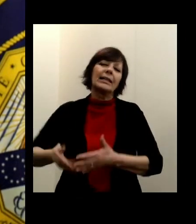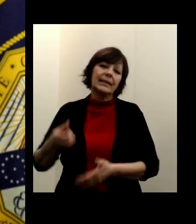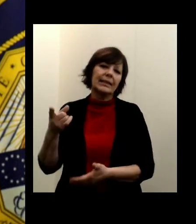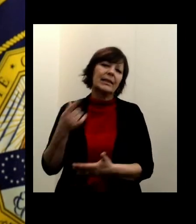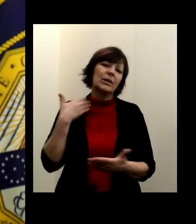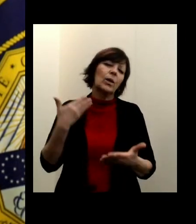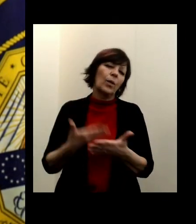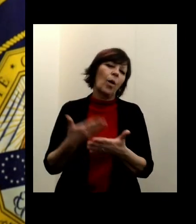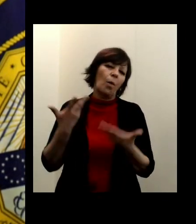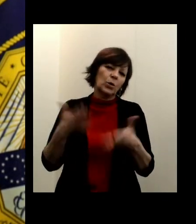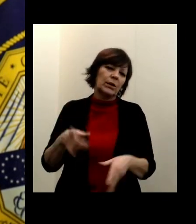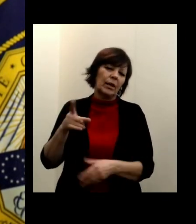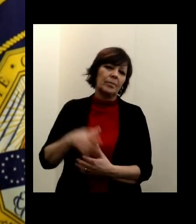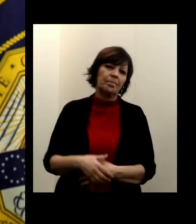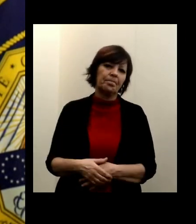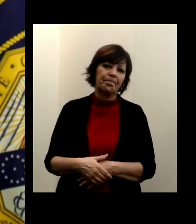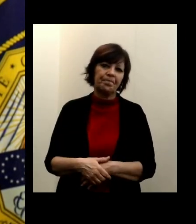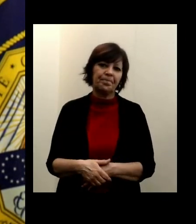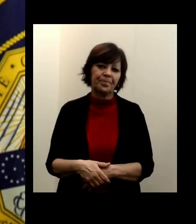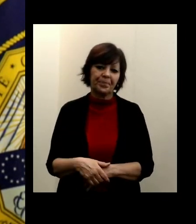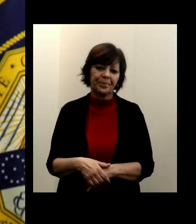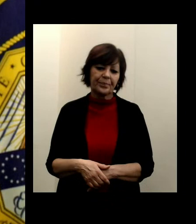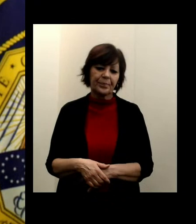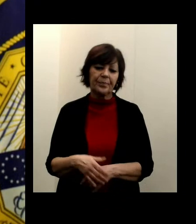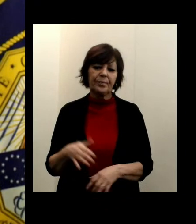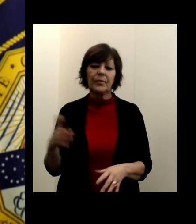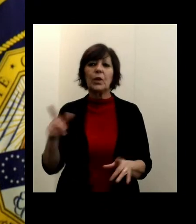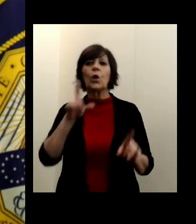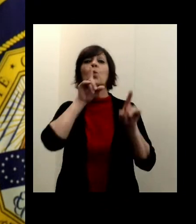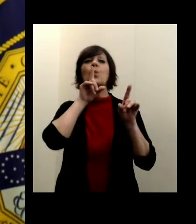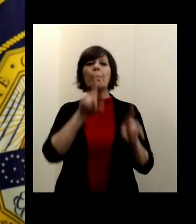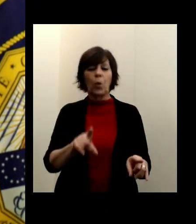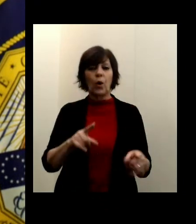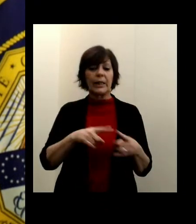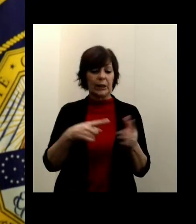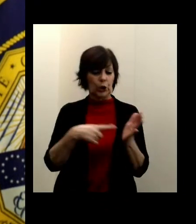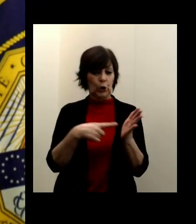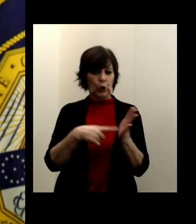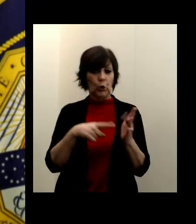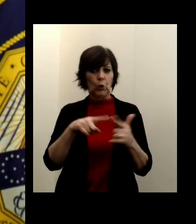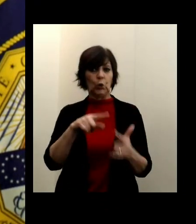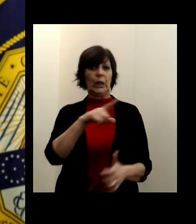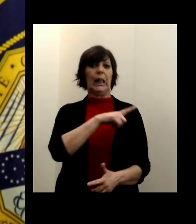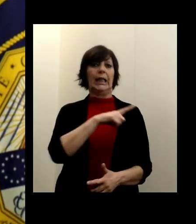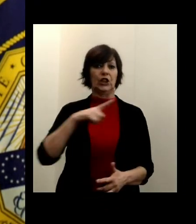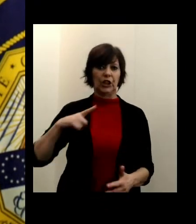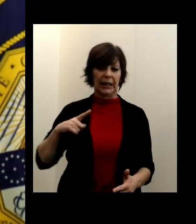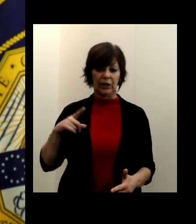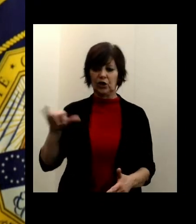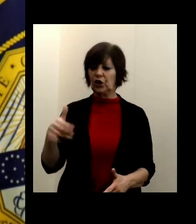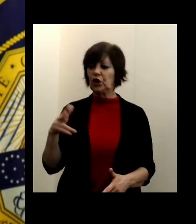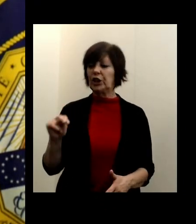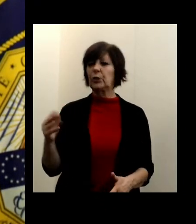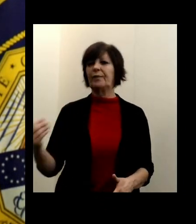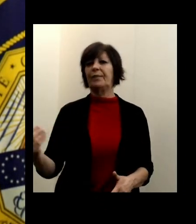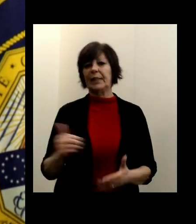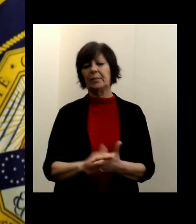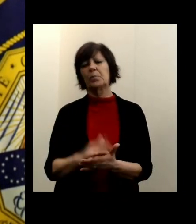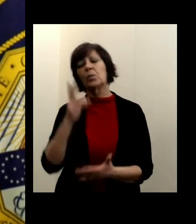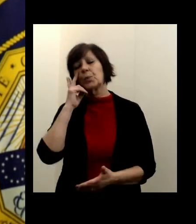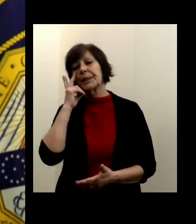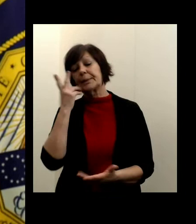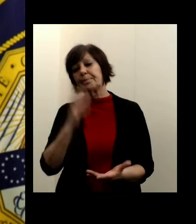pretty close, but the report is due to the legislature, I think January 15th, but we'll check